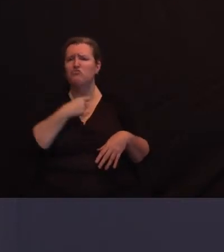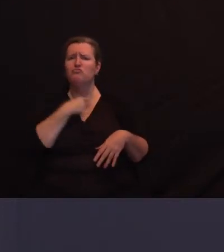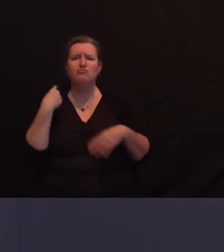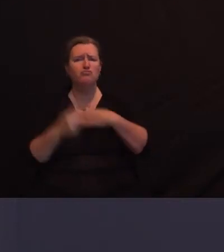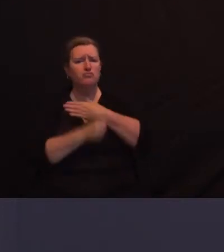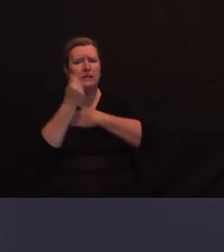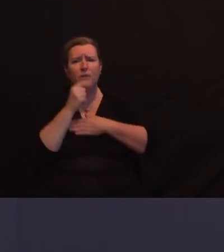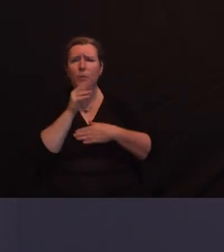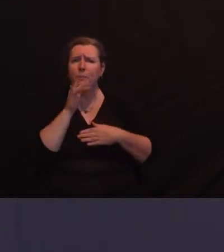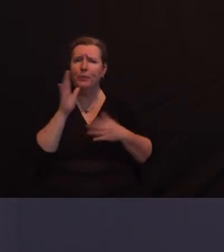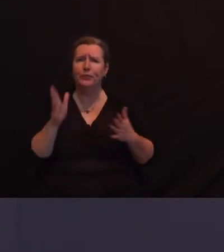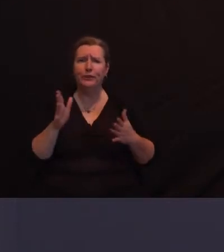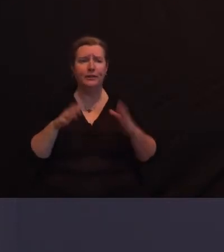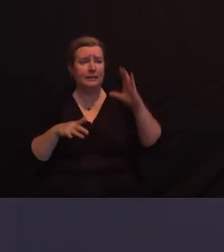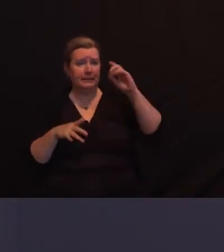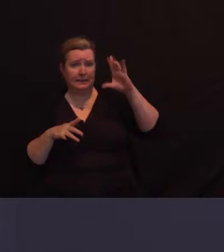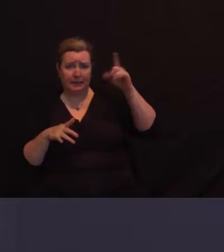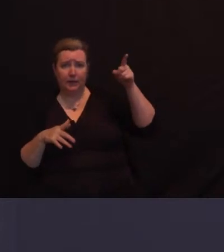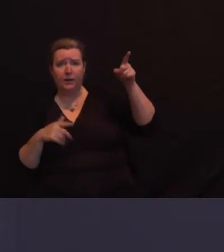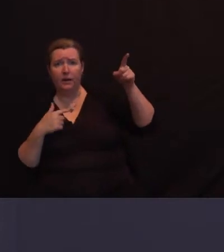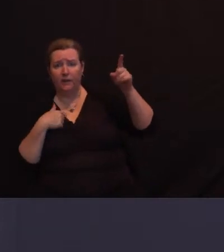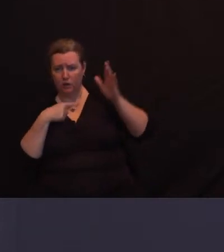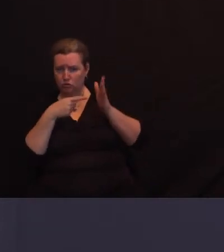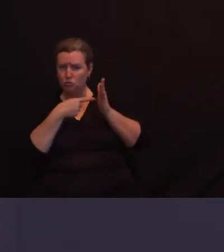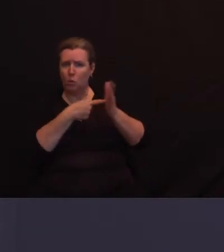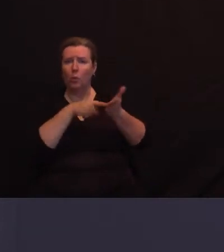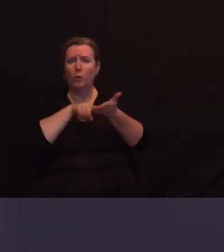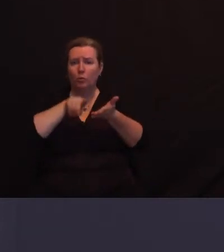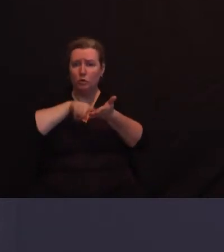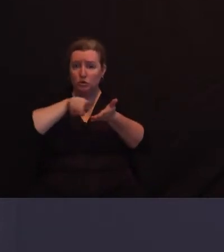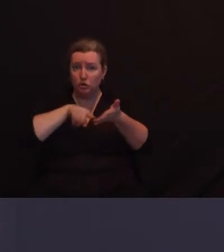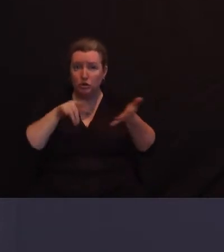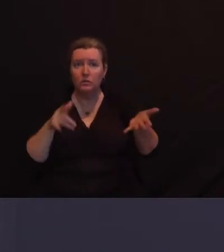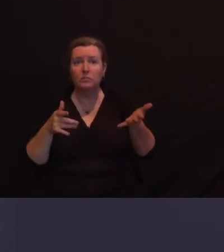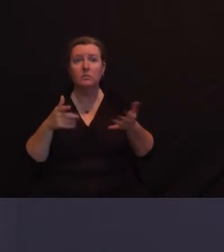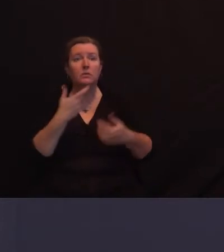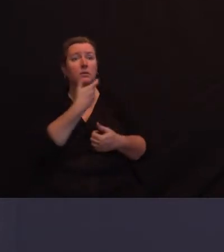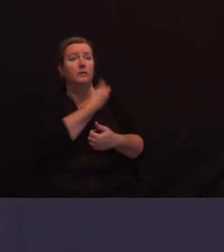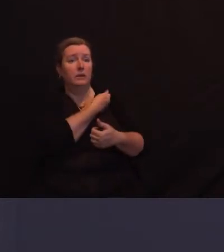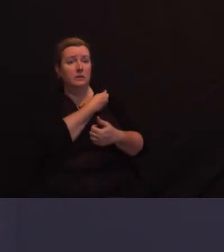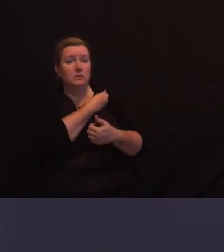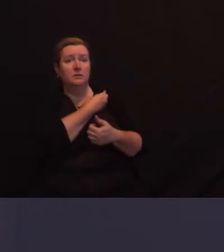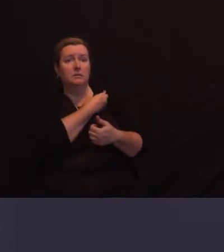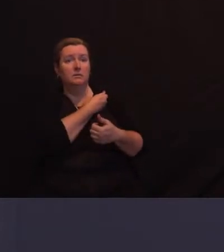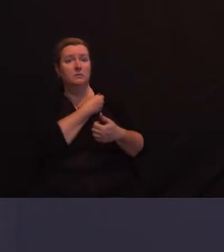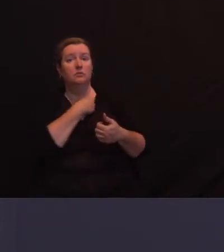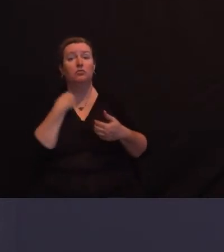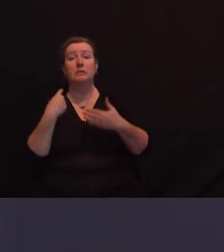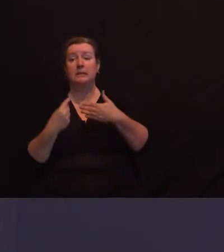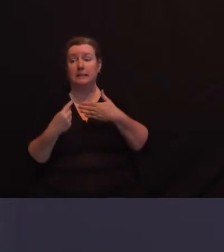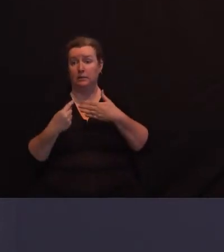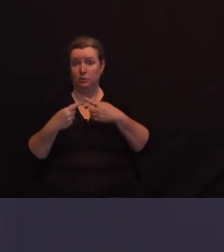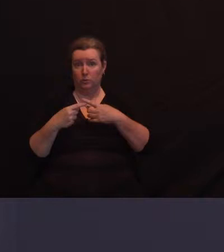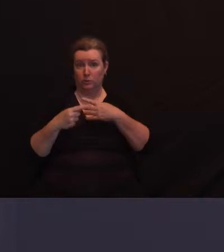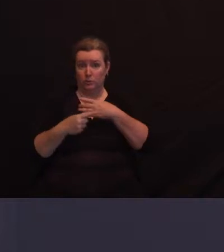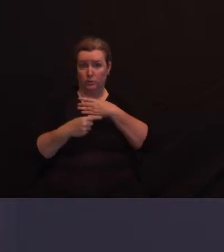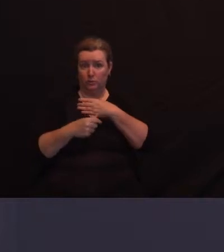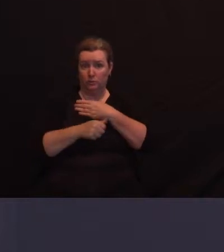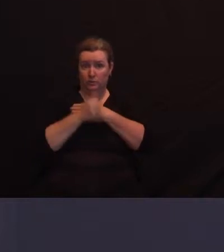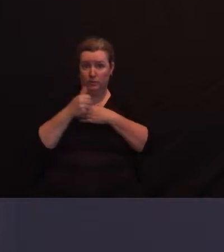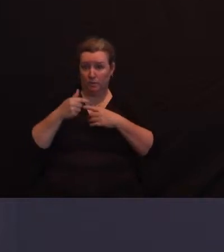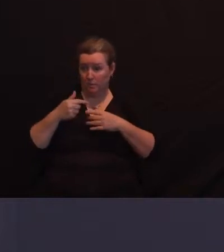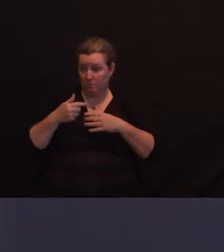new safety data showing no increased risk of miscarriage for those who received at least 1 dose of the Pfizer or